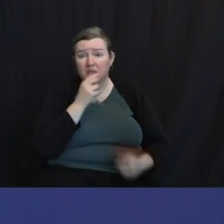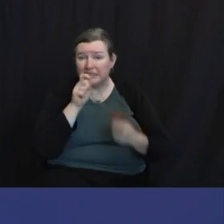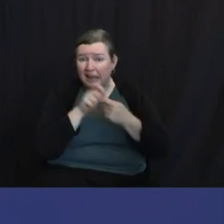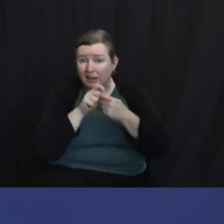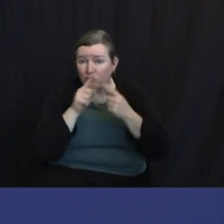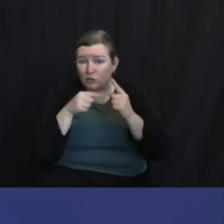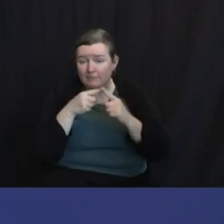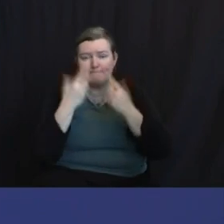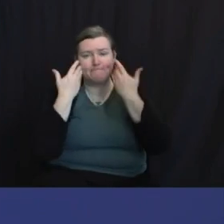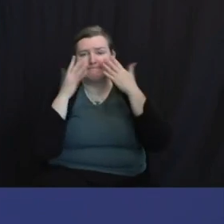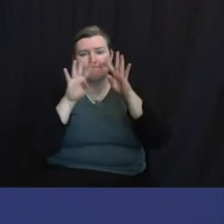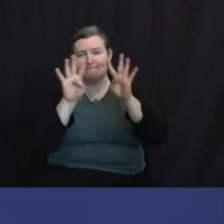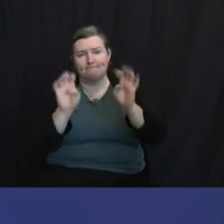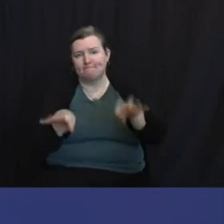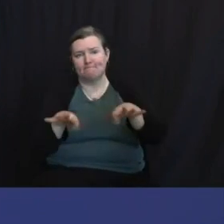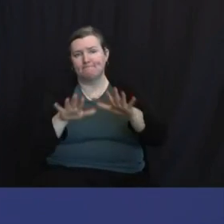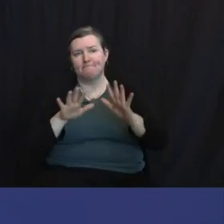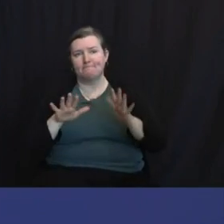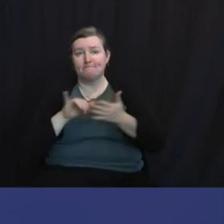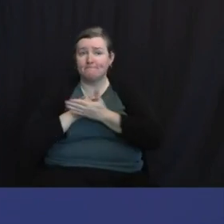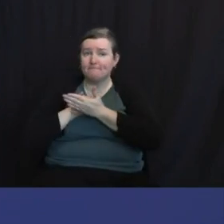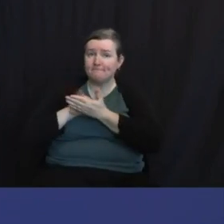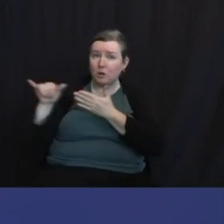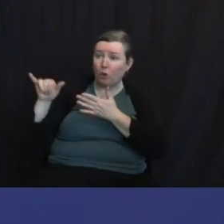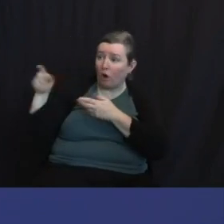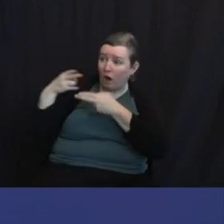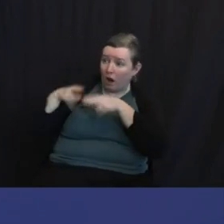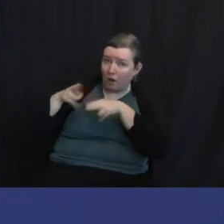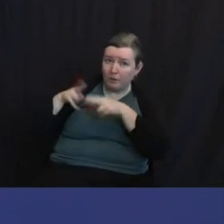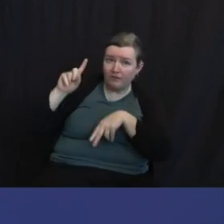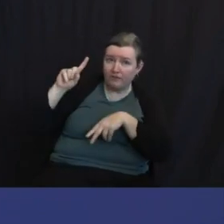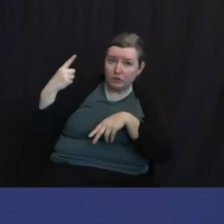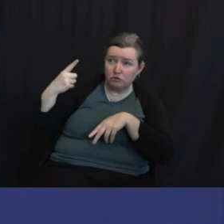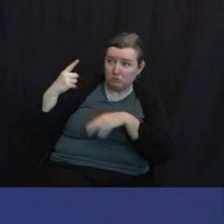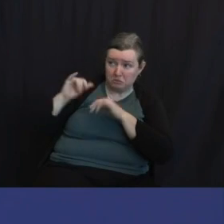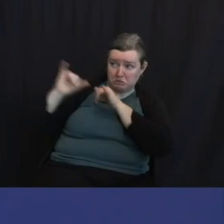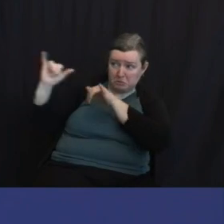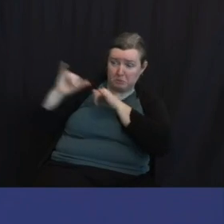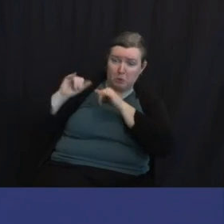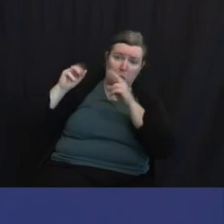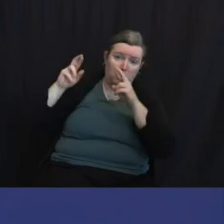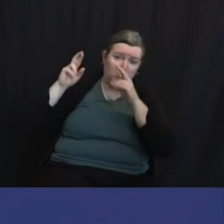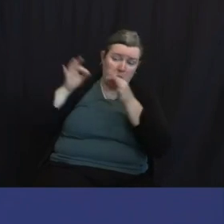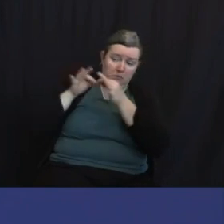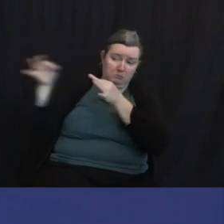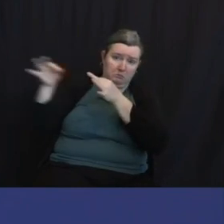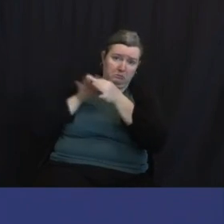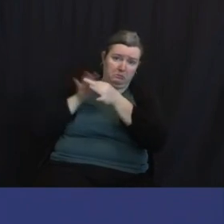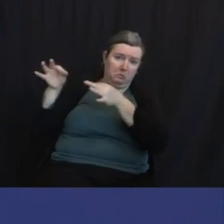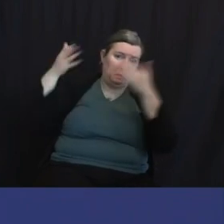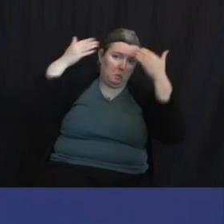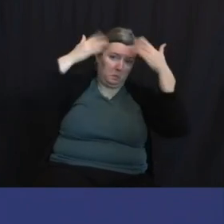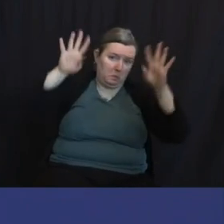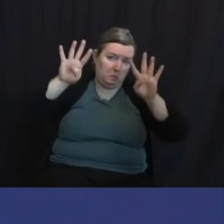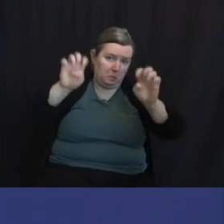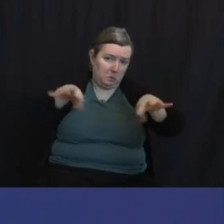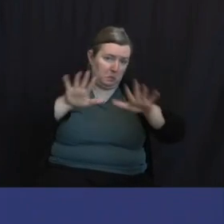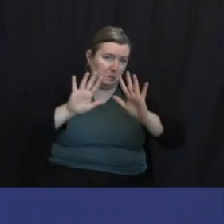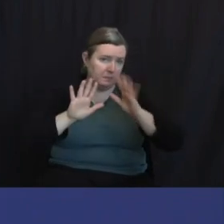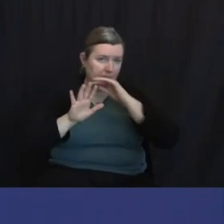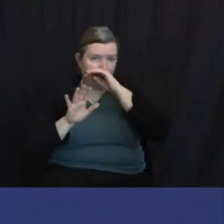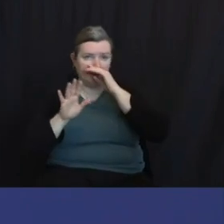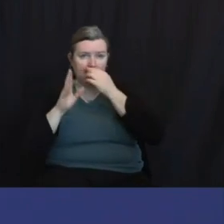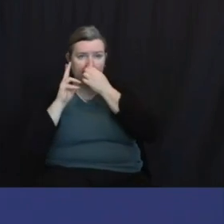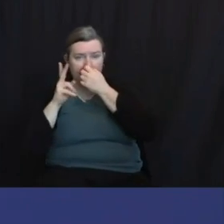with New York, I can't say. But when you look at positivity rates around the country, please don't go to Brazil or South Africa right